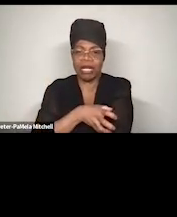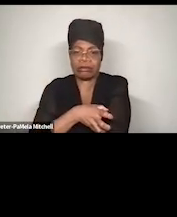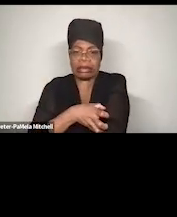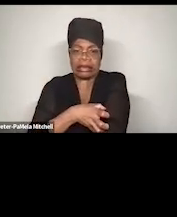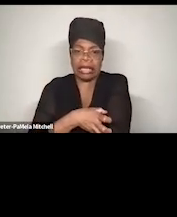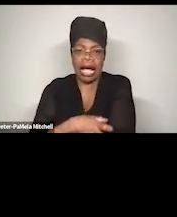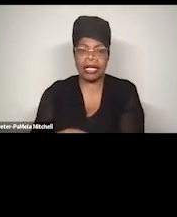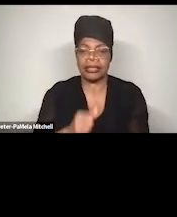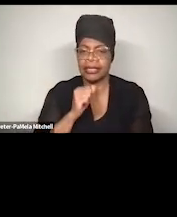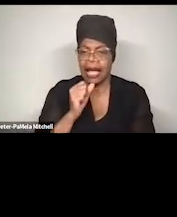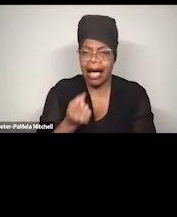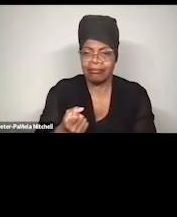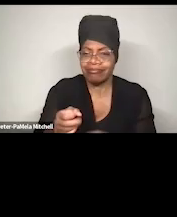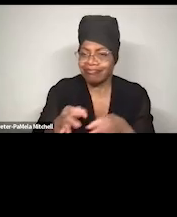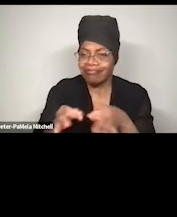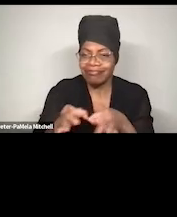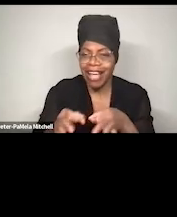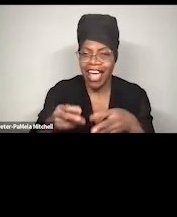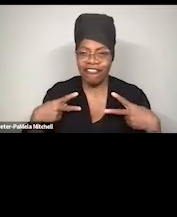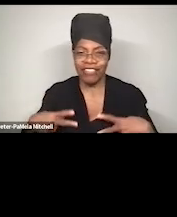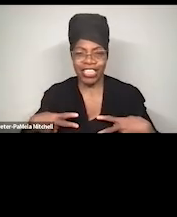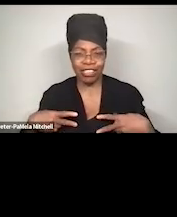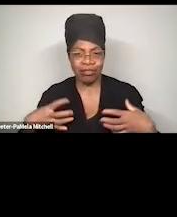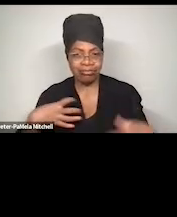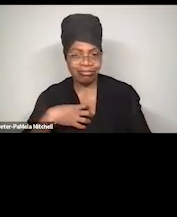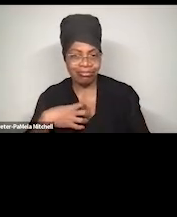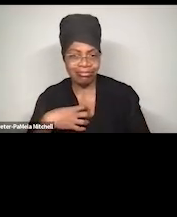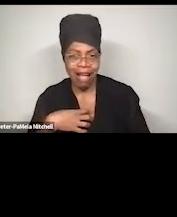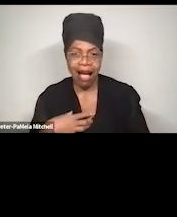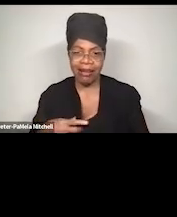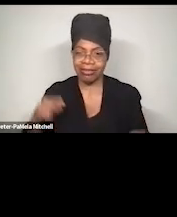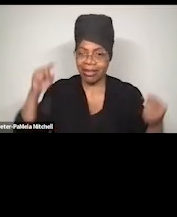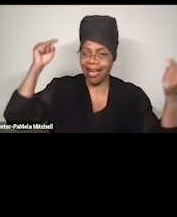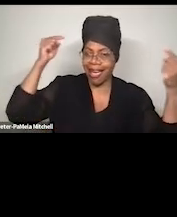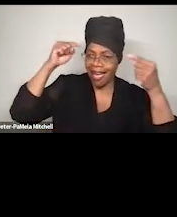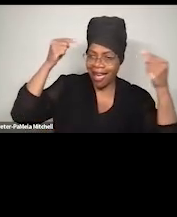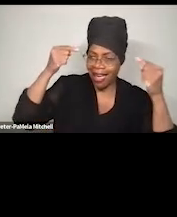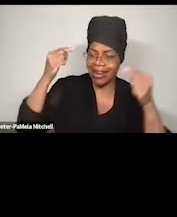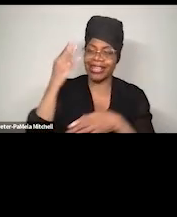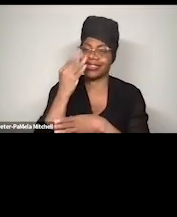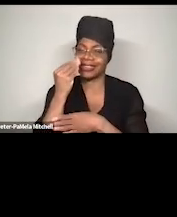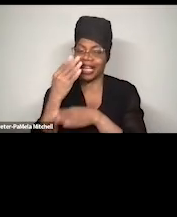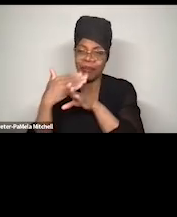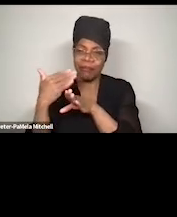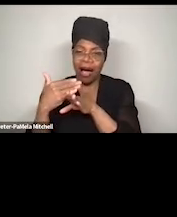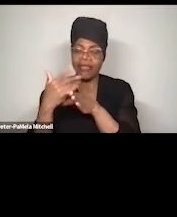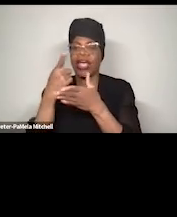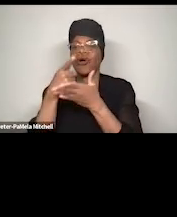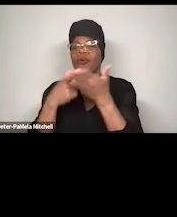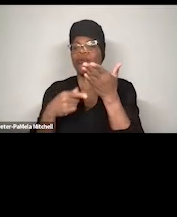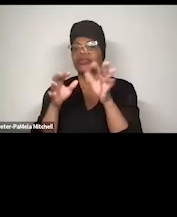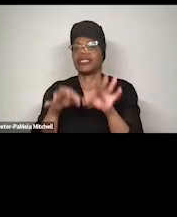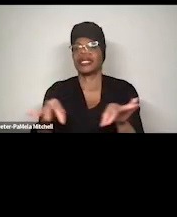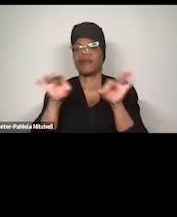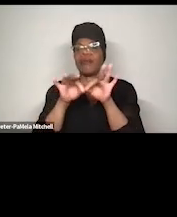unexplained physical complaints, kind of like headaches or stomach aches, and sleep disturbance. So something to note here is that a lot of this can